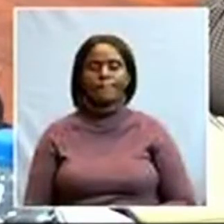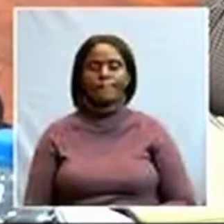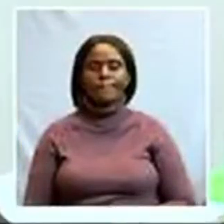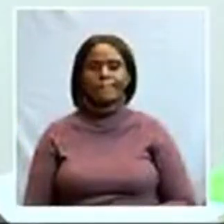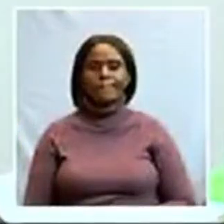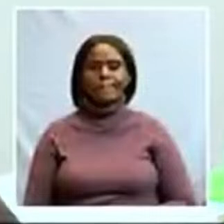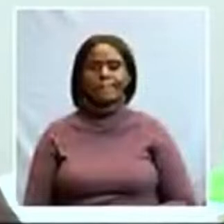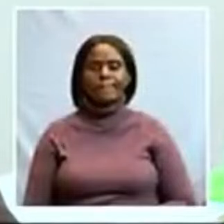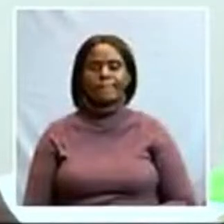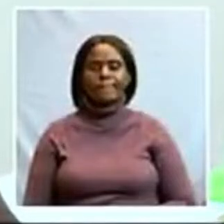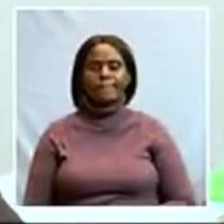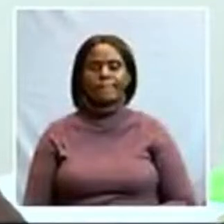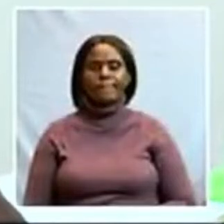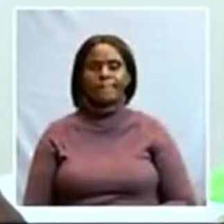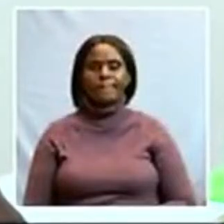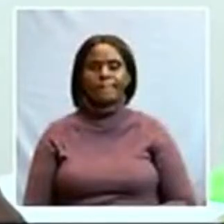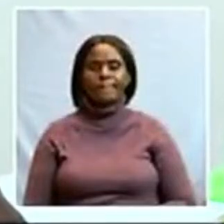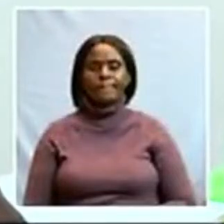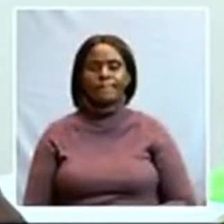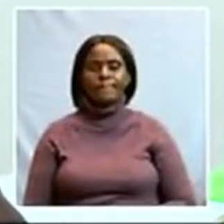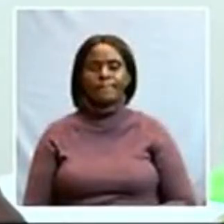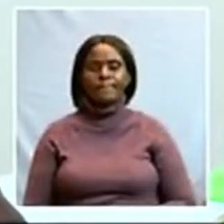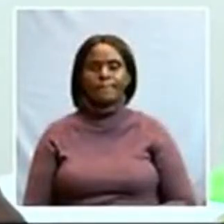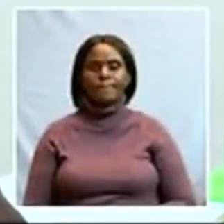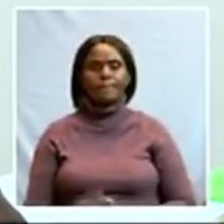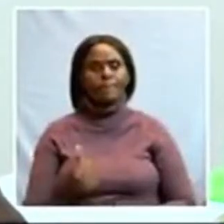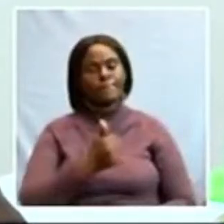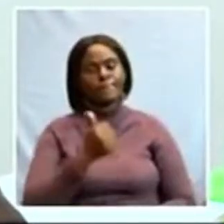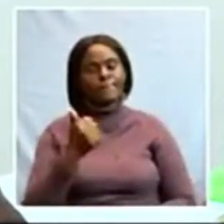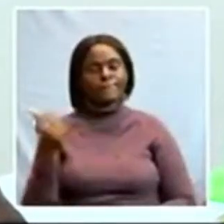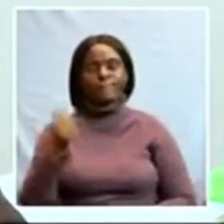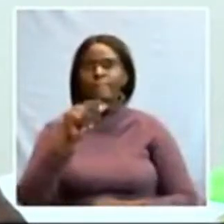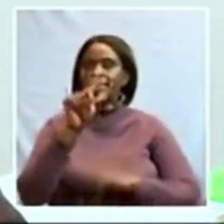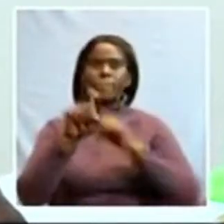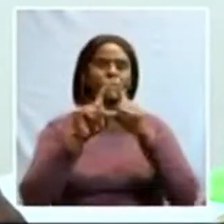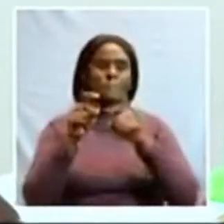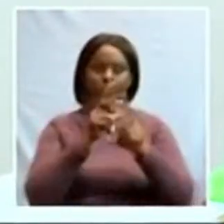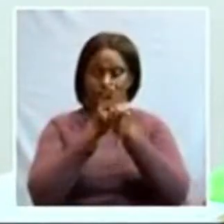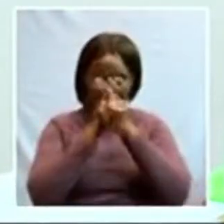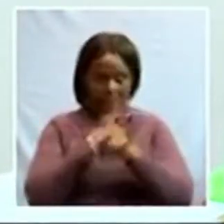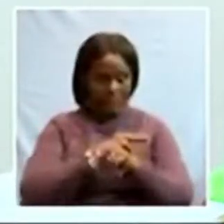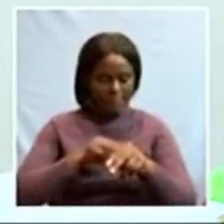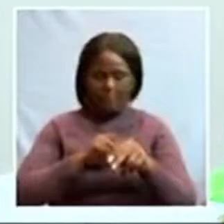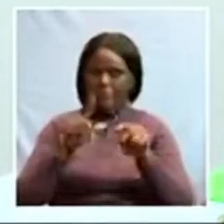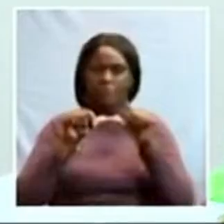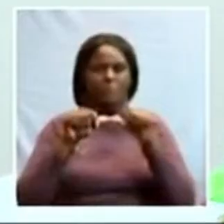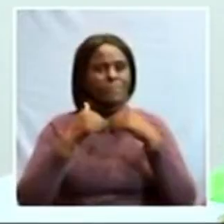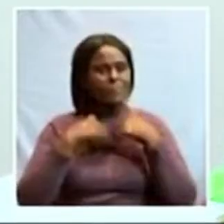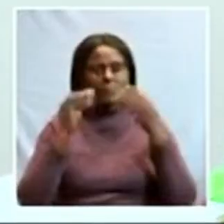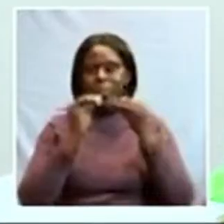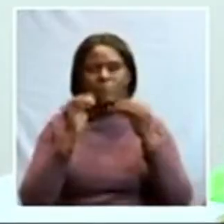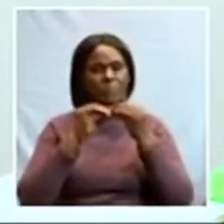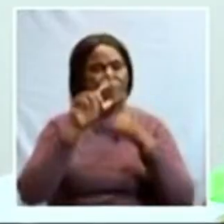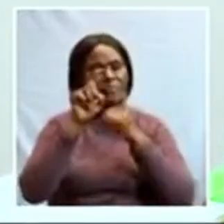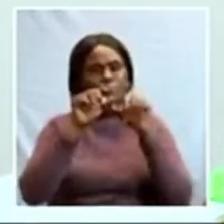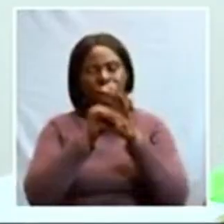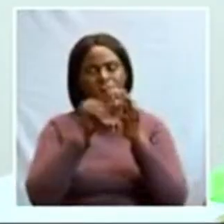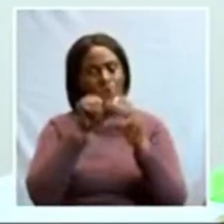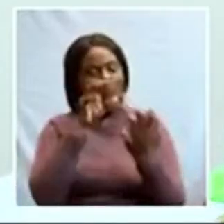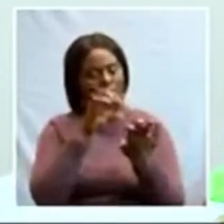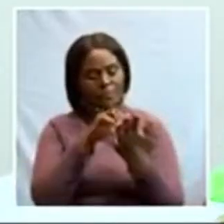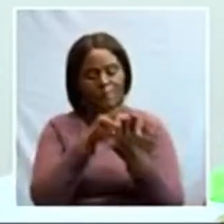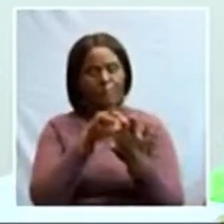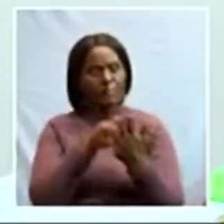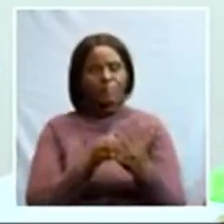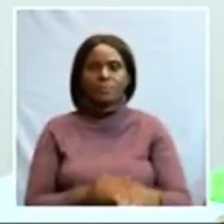Can we go to another question, honorable members? Or we still have more questions on this matter?